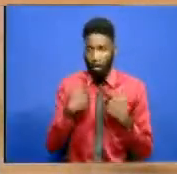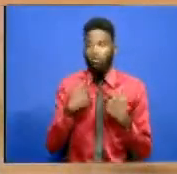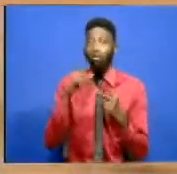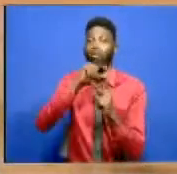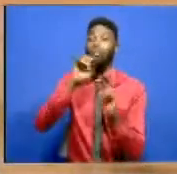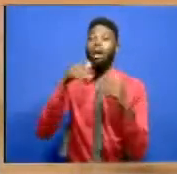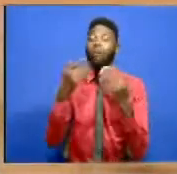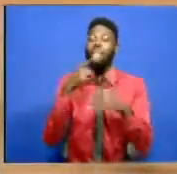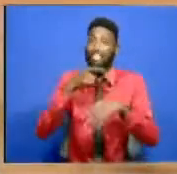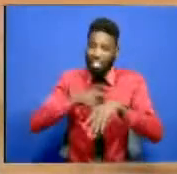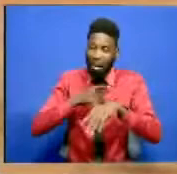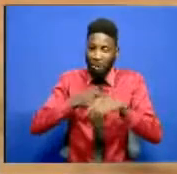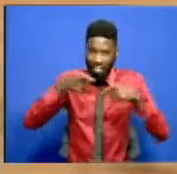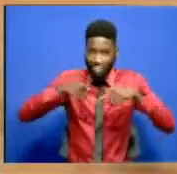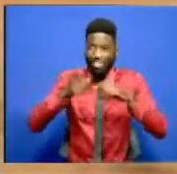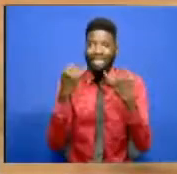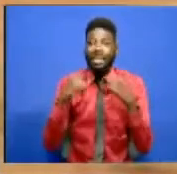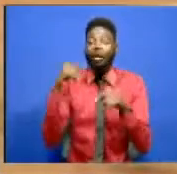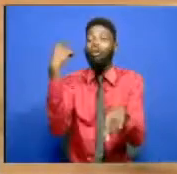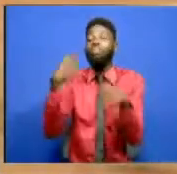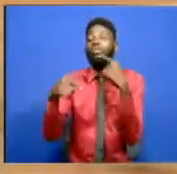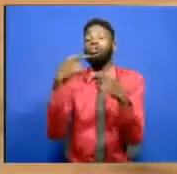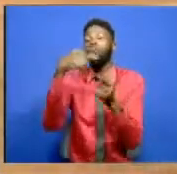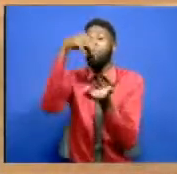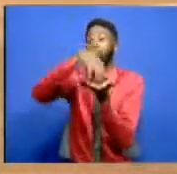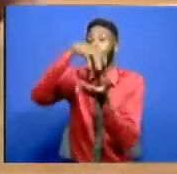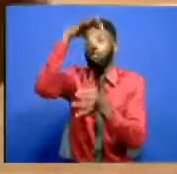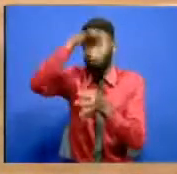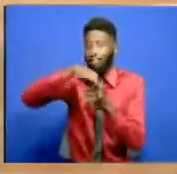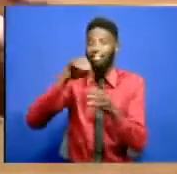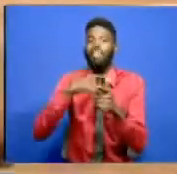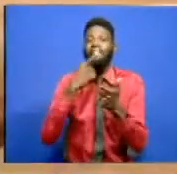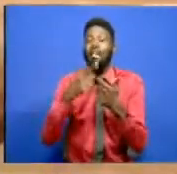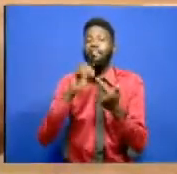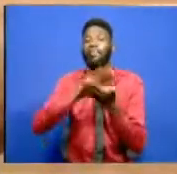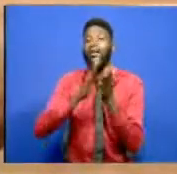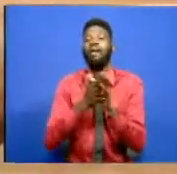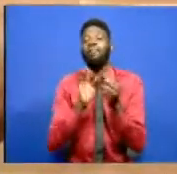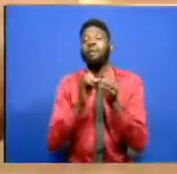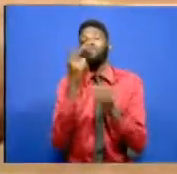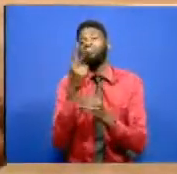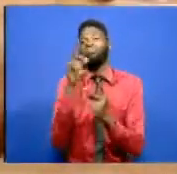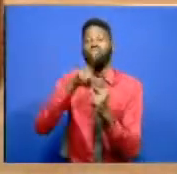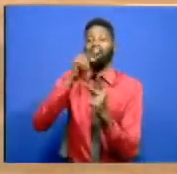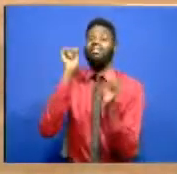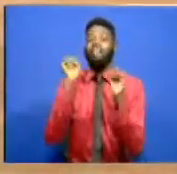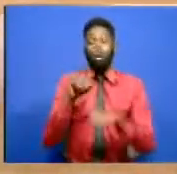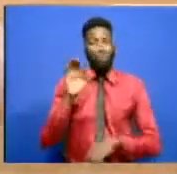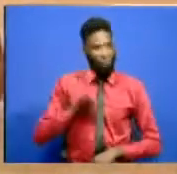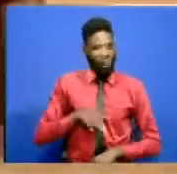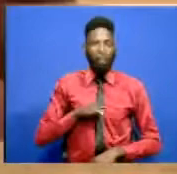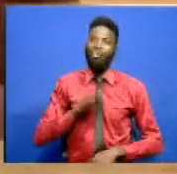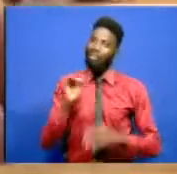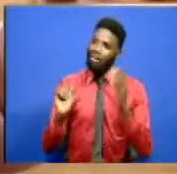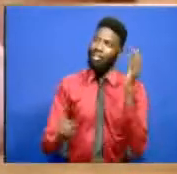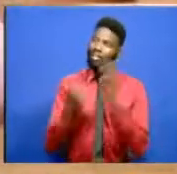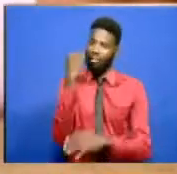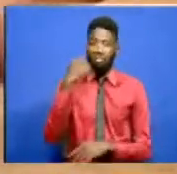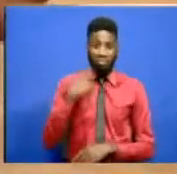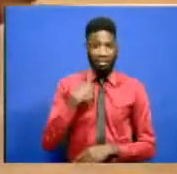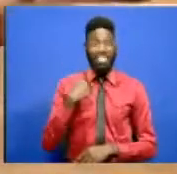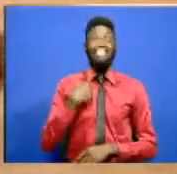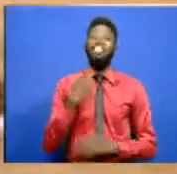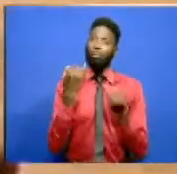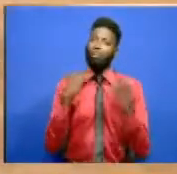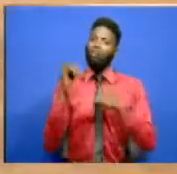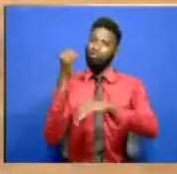best. Ulikuwa labda number 2 utakuwa nominated. Na wamama jitokezeni. Kama mimi nimeweka shingo yangu hapo, pia nyinyi